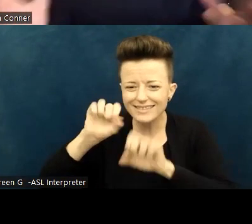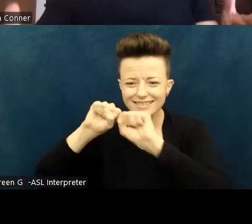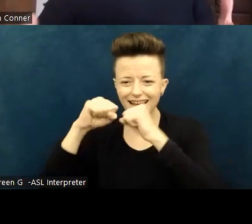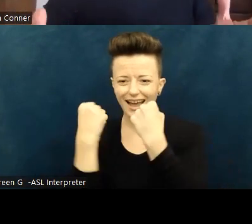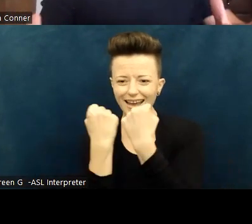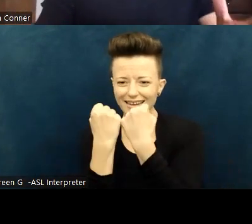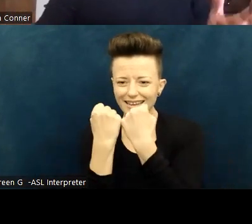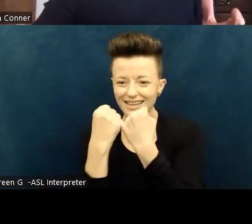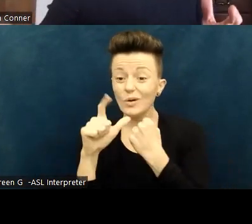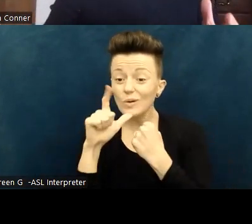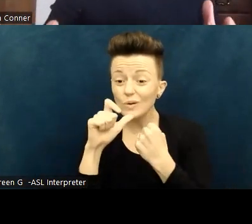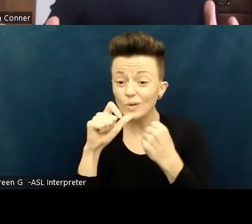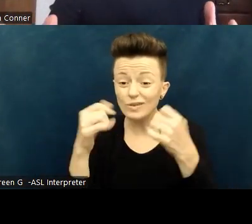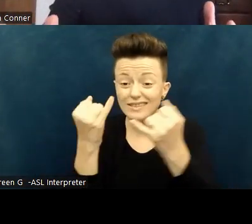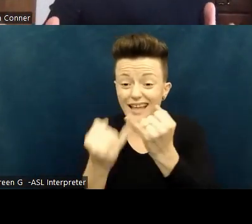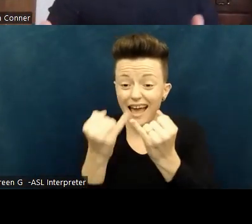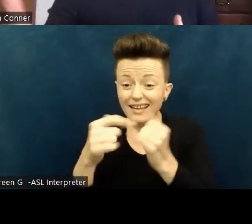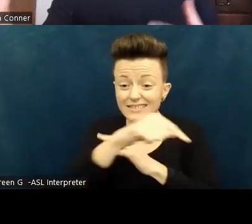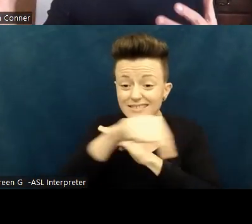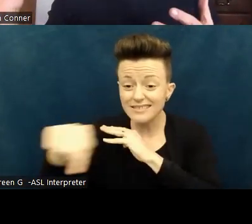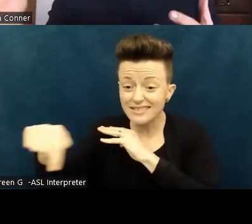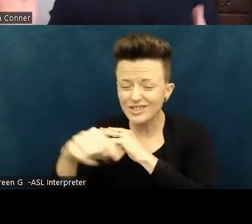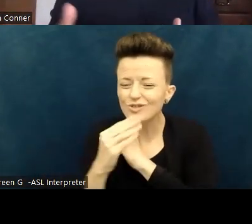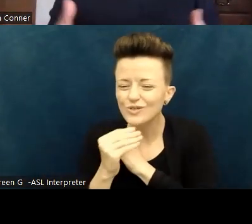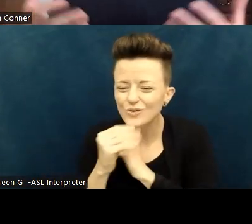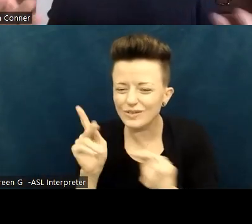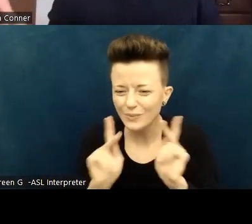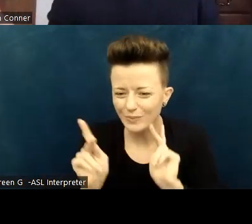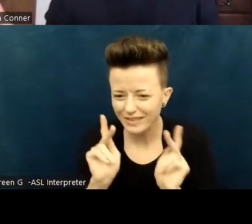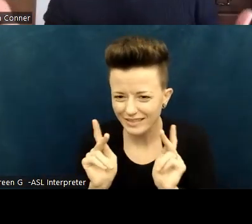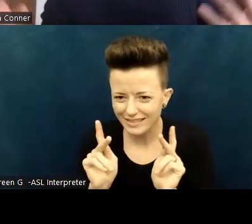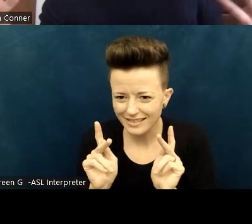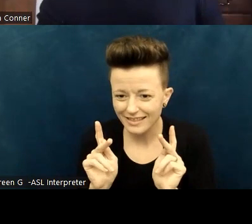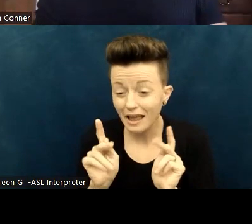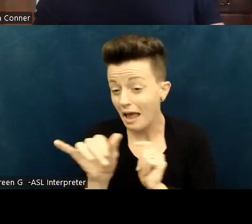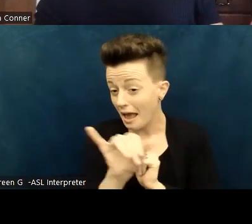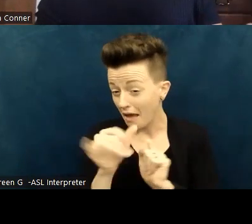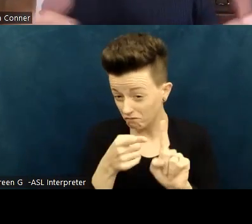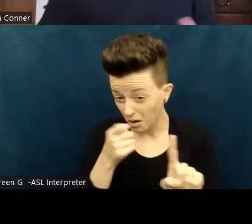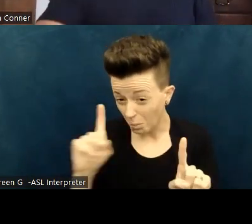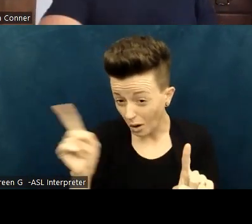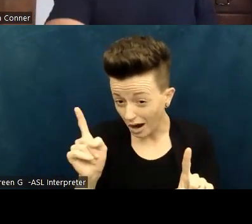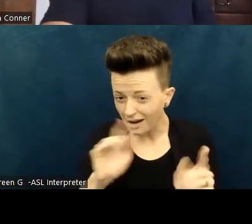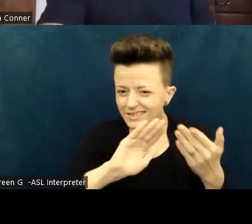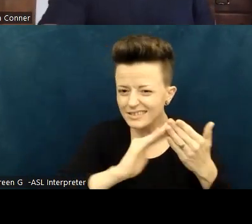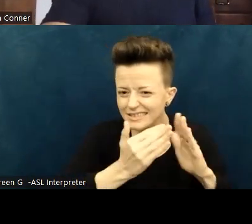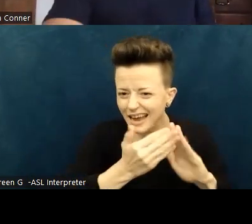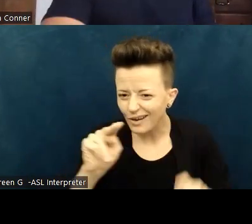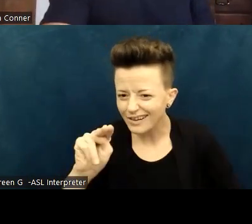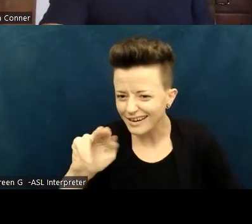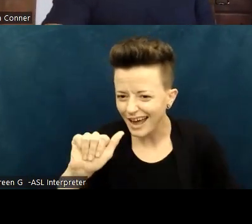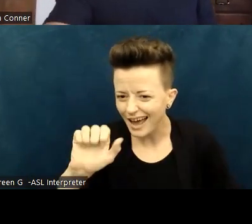within society. Even within that, he's from Nazareth, and can anything good come out of Nazareth? He has